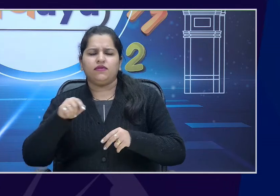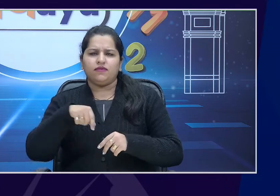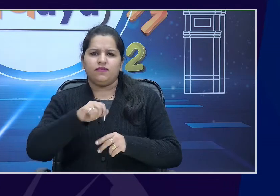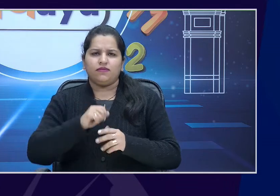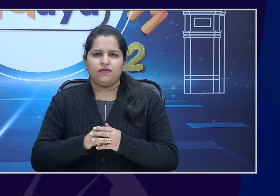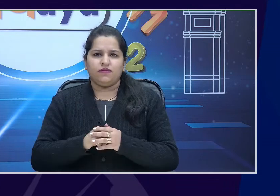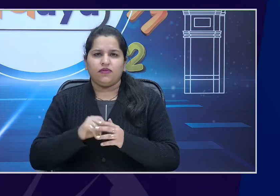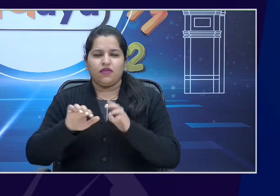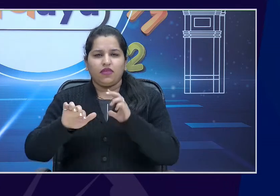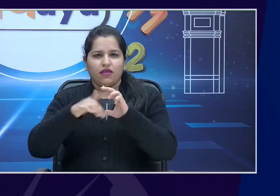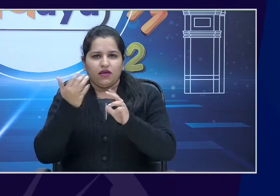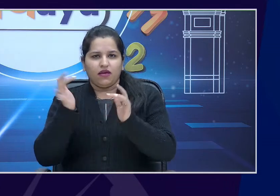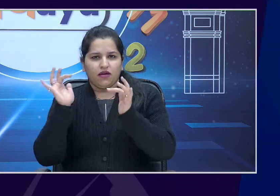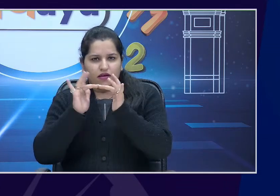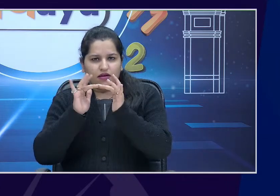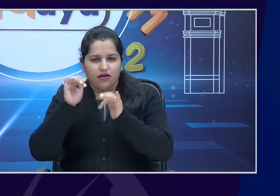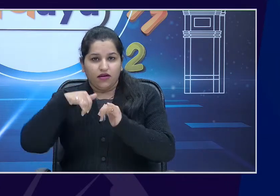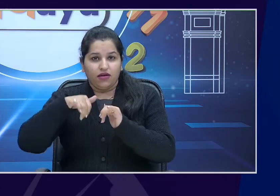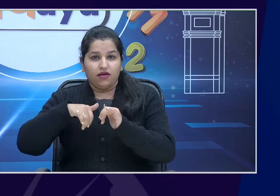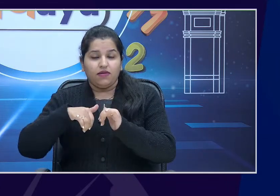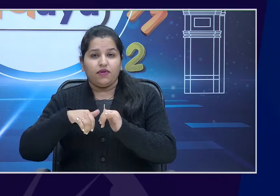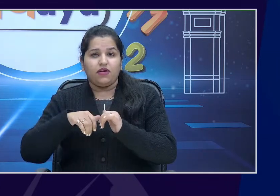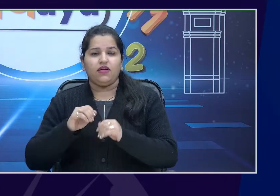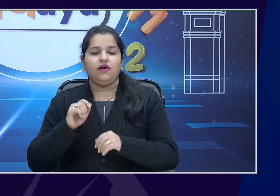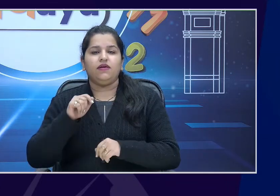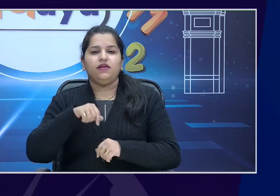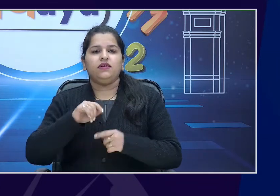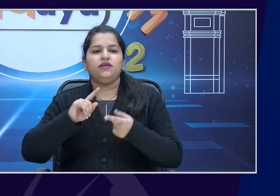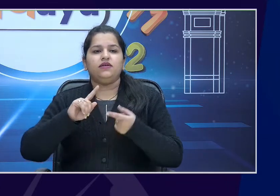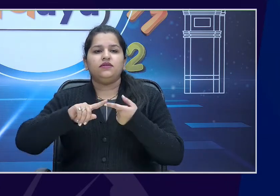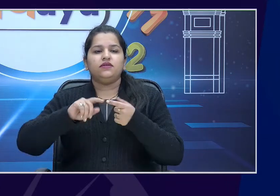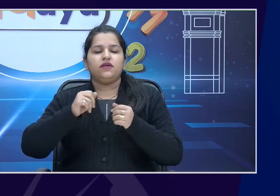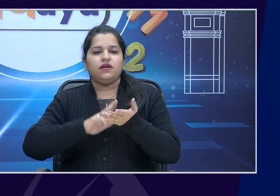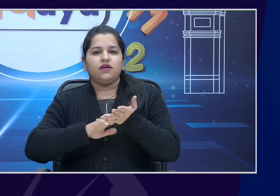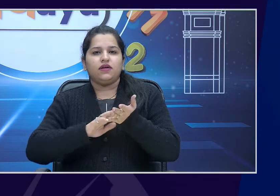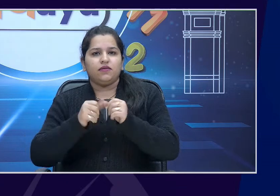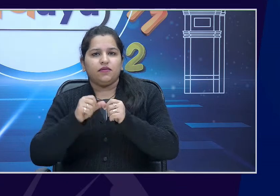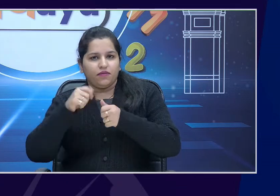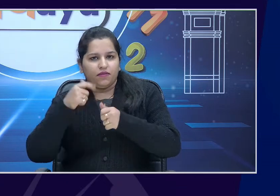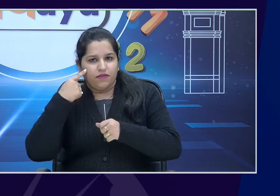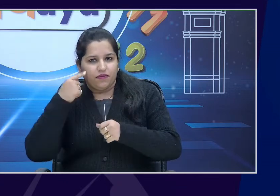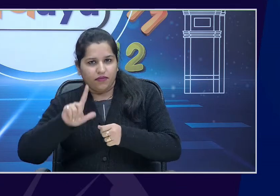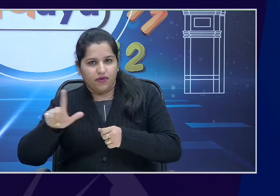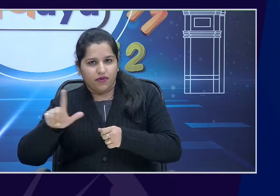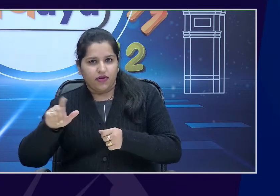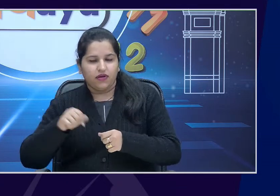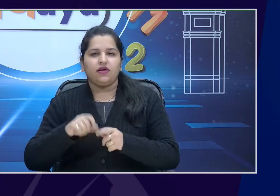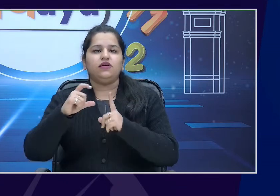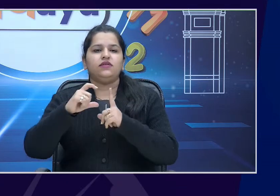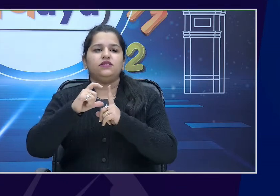also drop your messages on email, that is